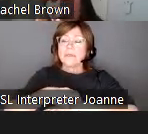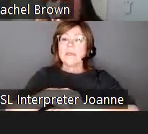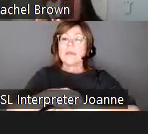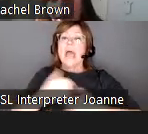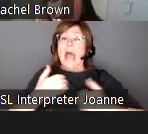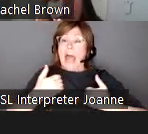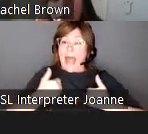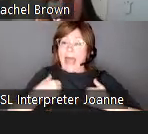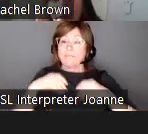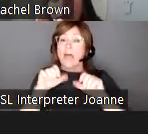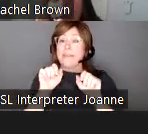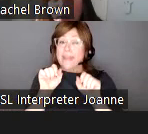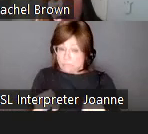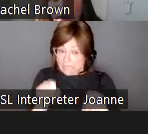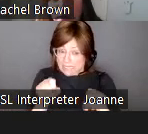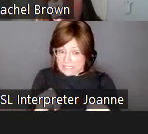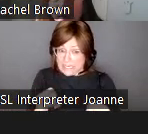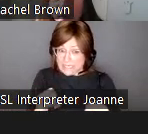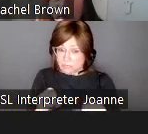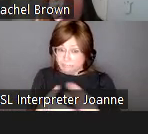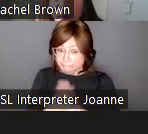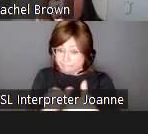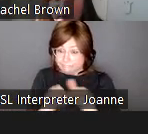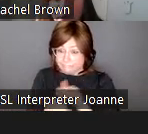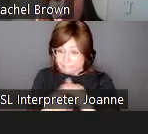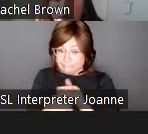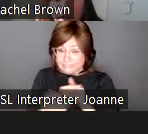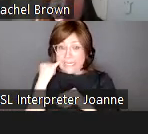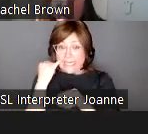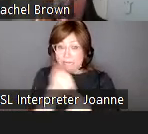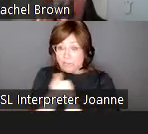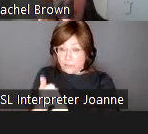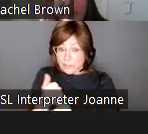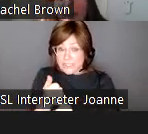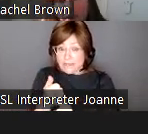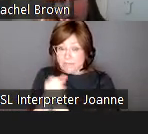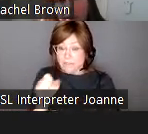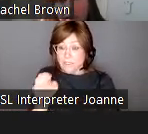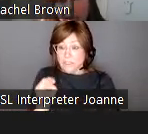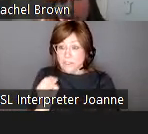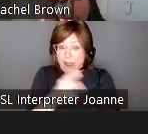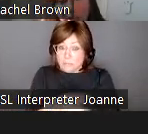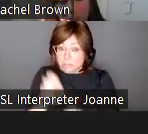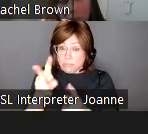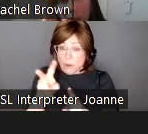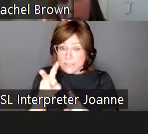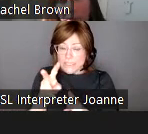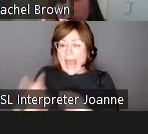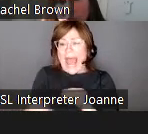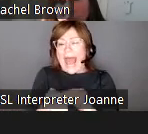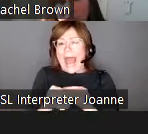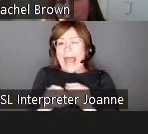the ability, and I encourage you that if you are posting on social media, to add that alternative text to